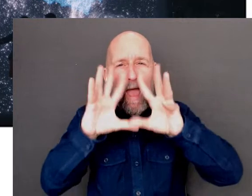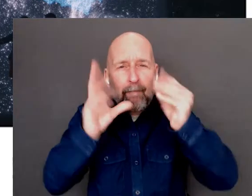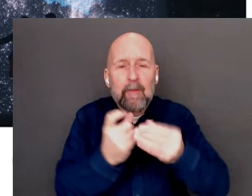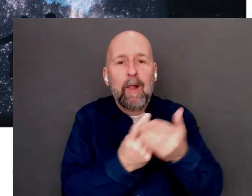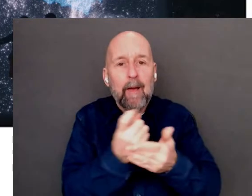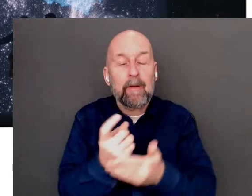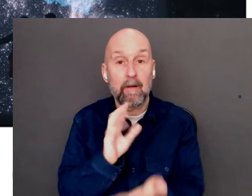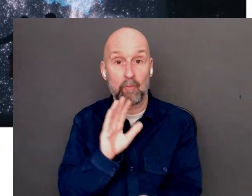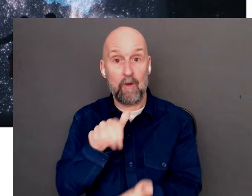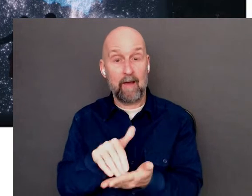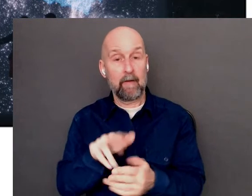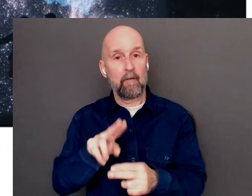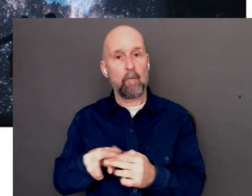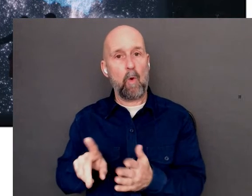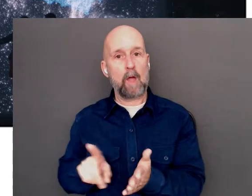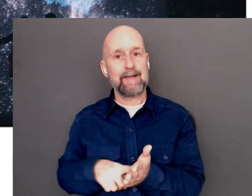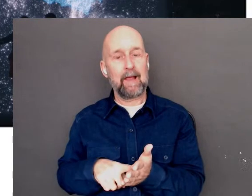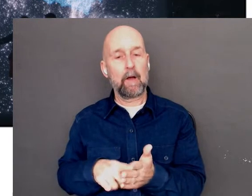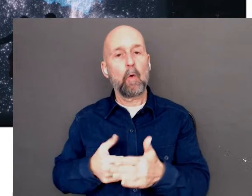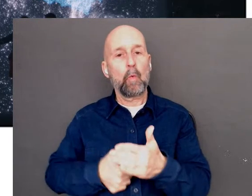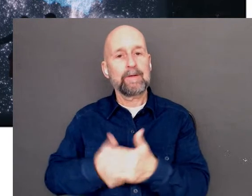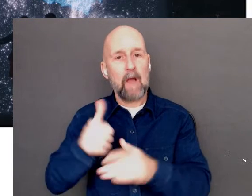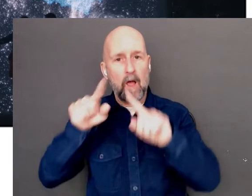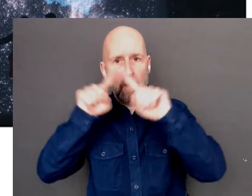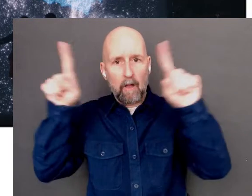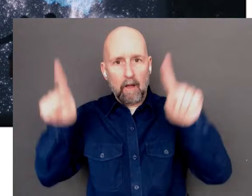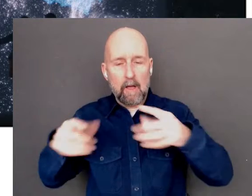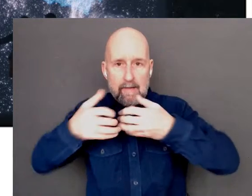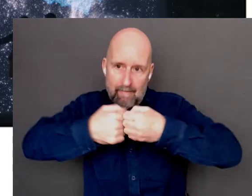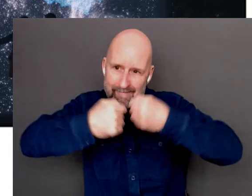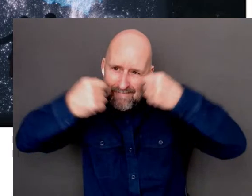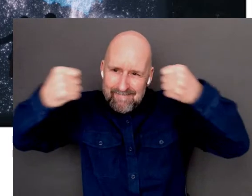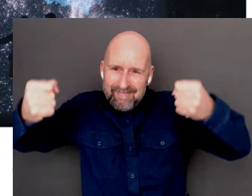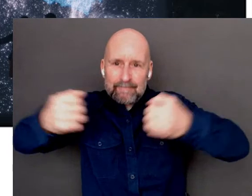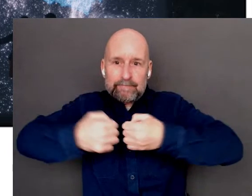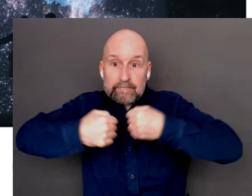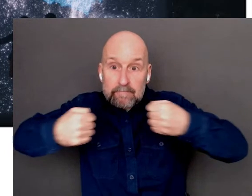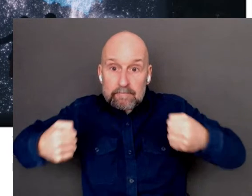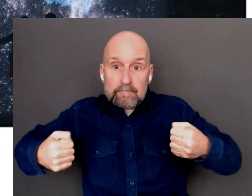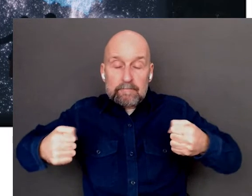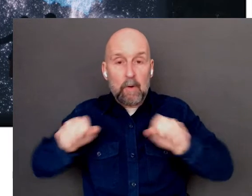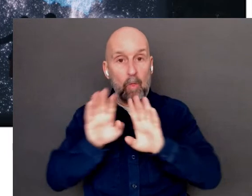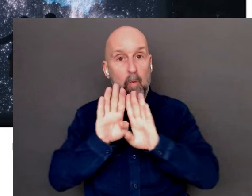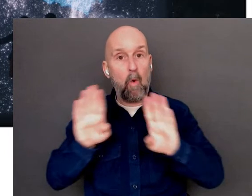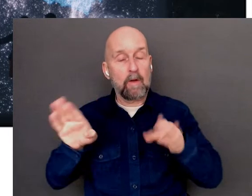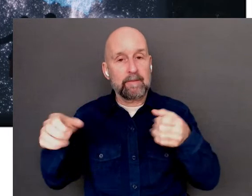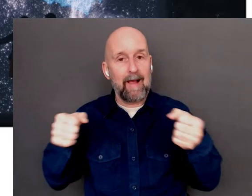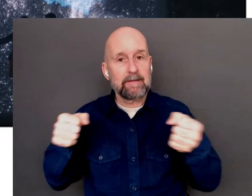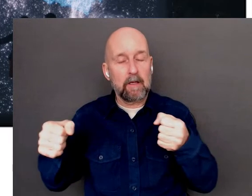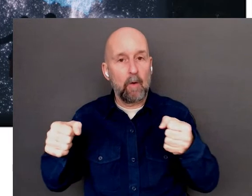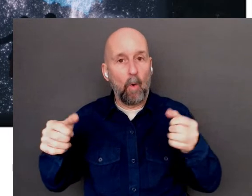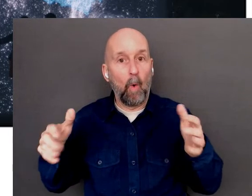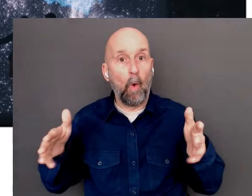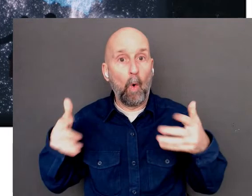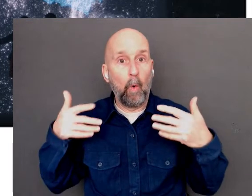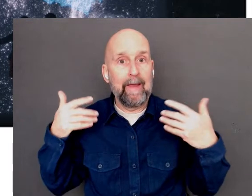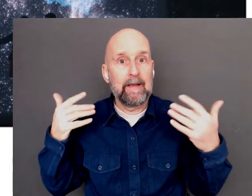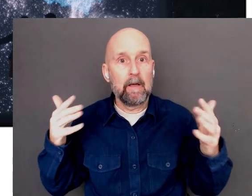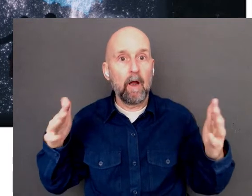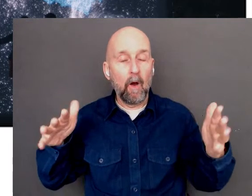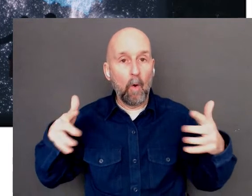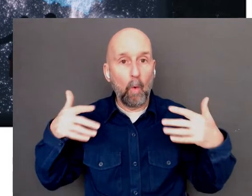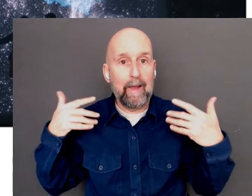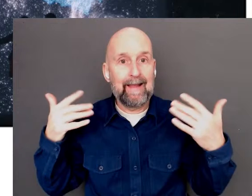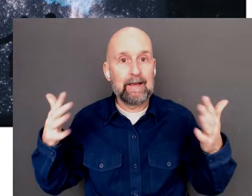start to hang the spandex walls, and wind starts to pick up. And so the spandex